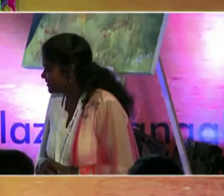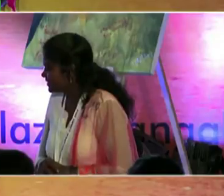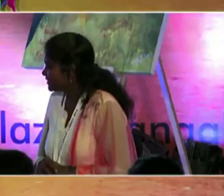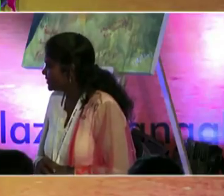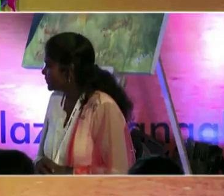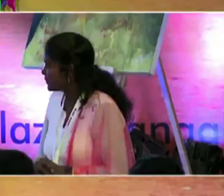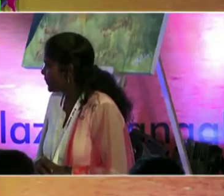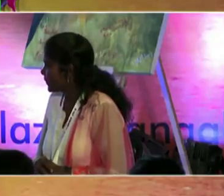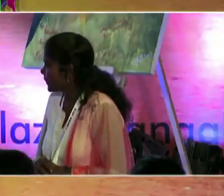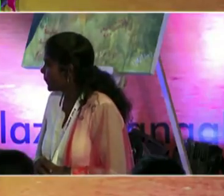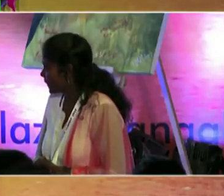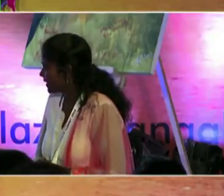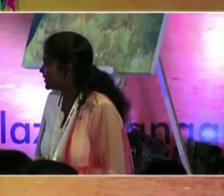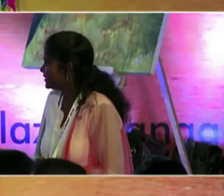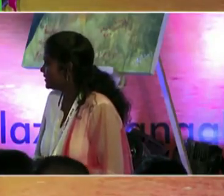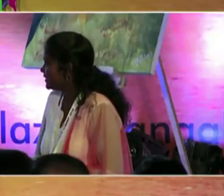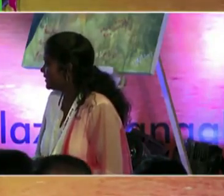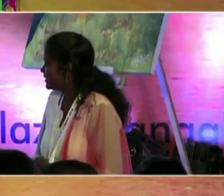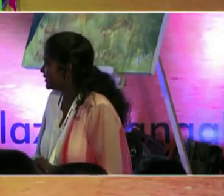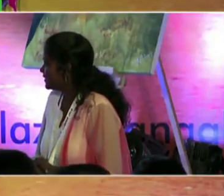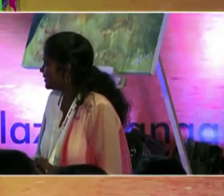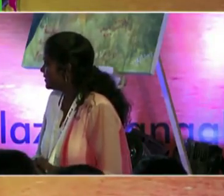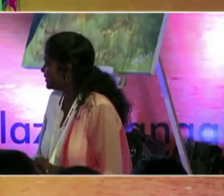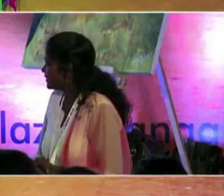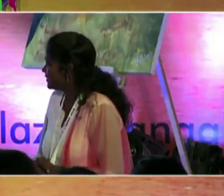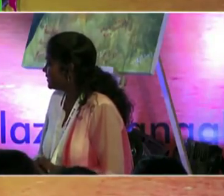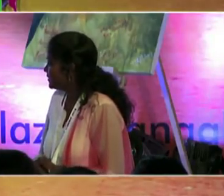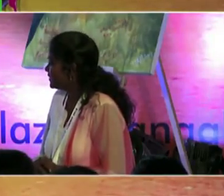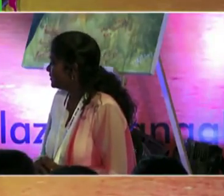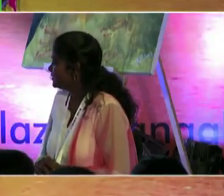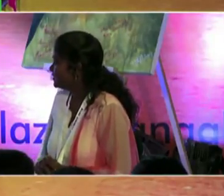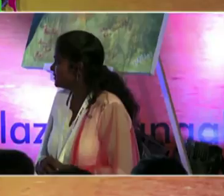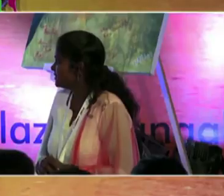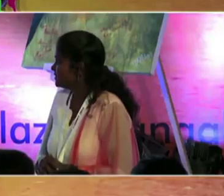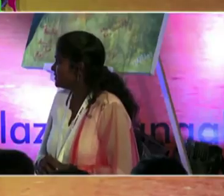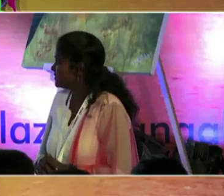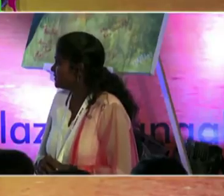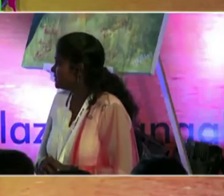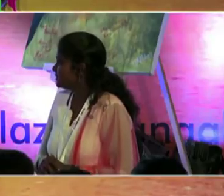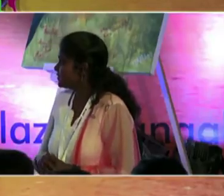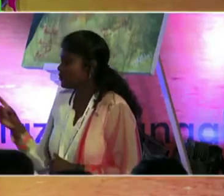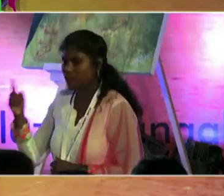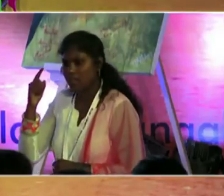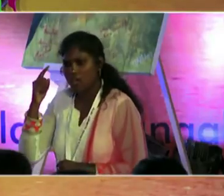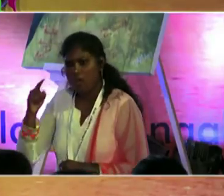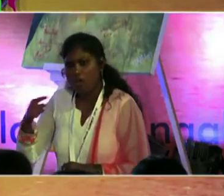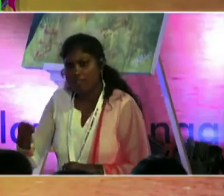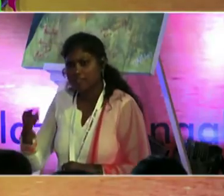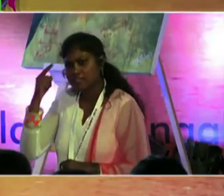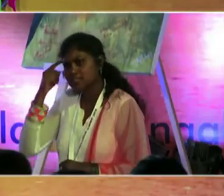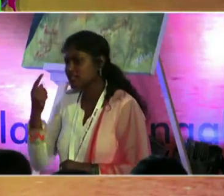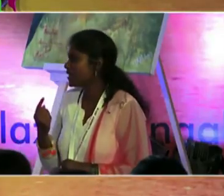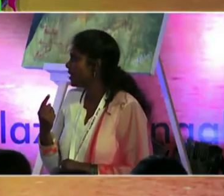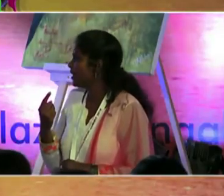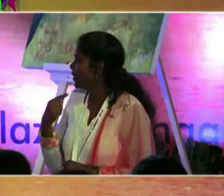waste down the drain. But amidst all this, I always wondered a few